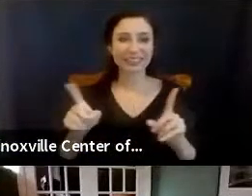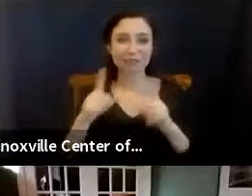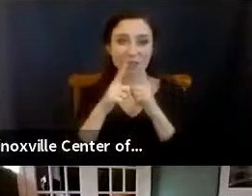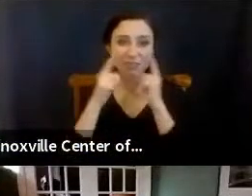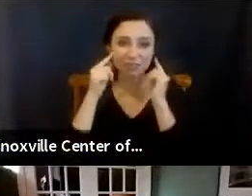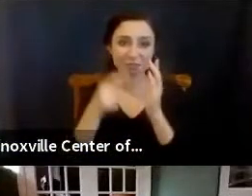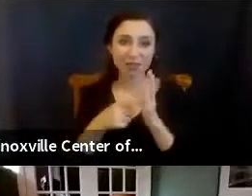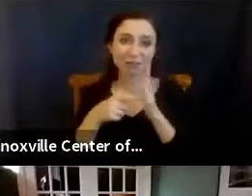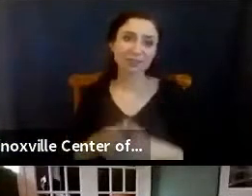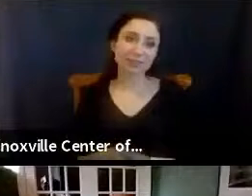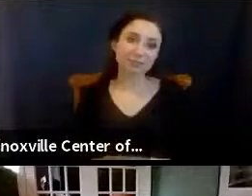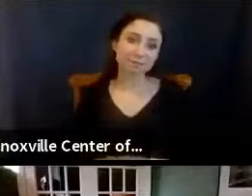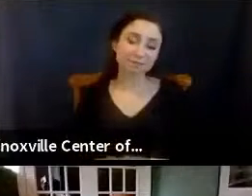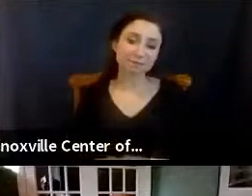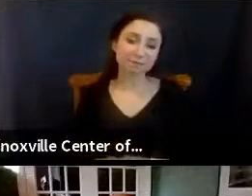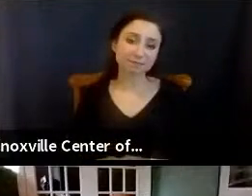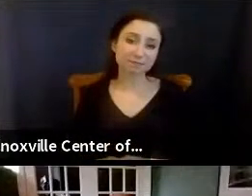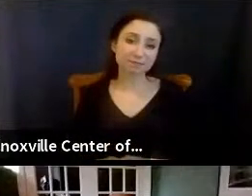mandate.